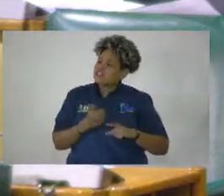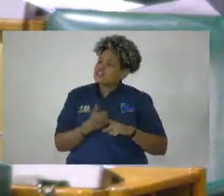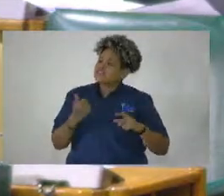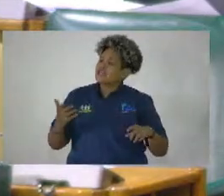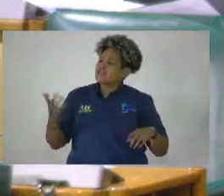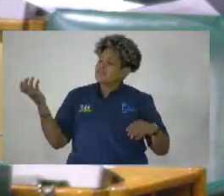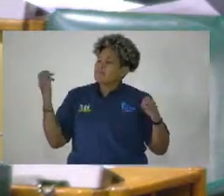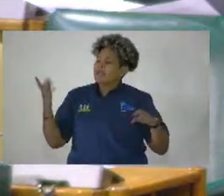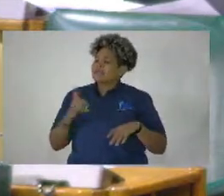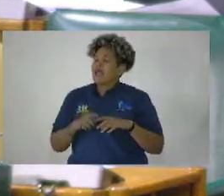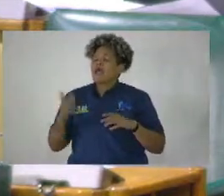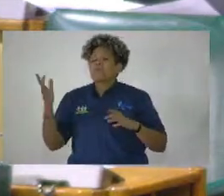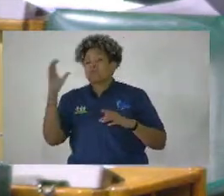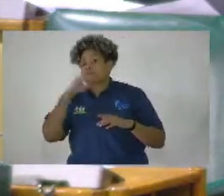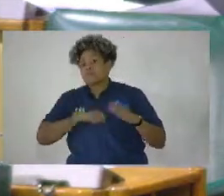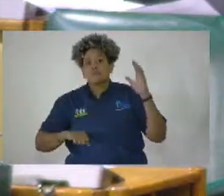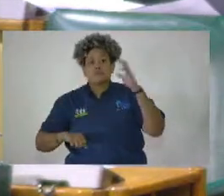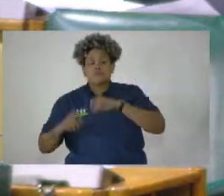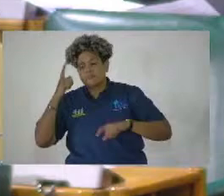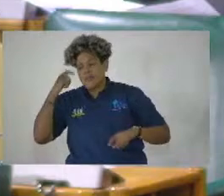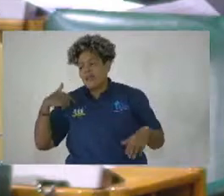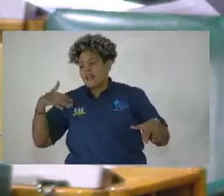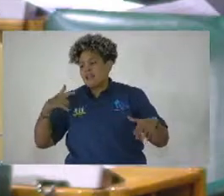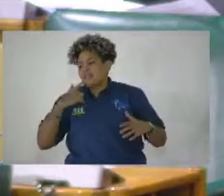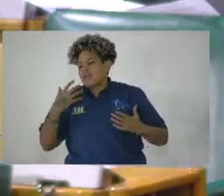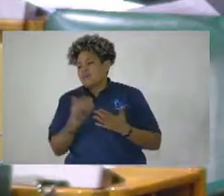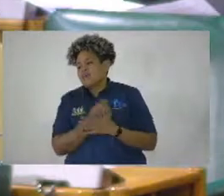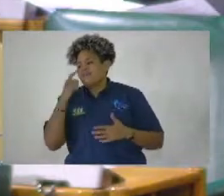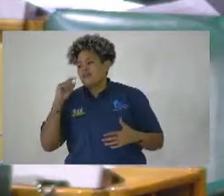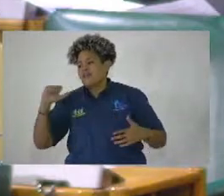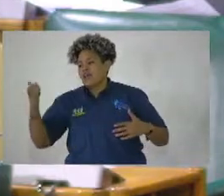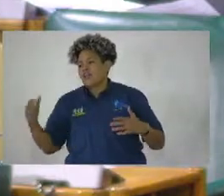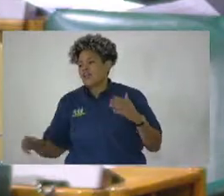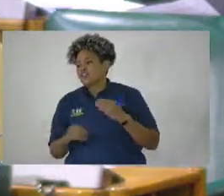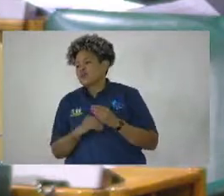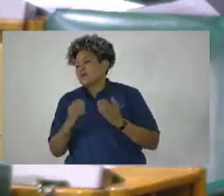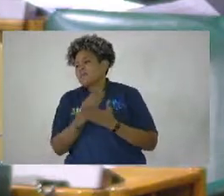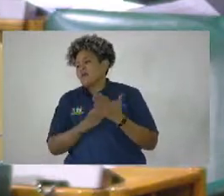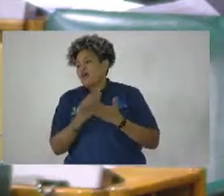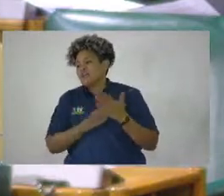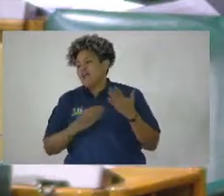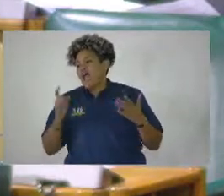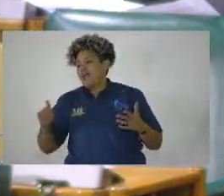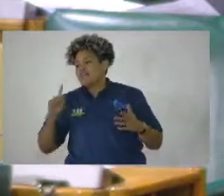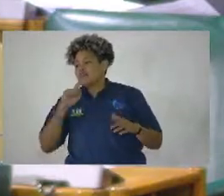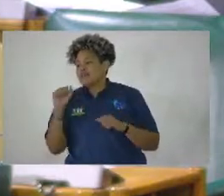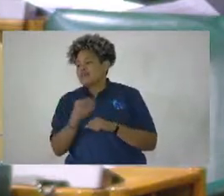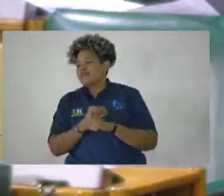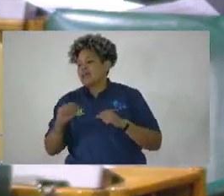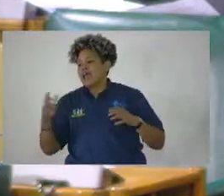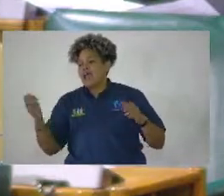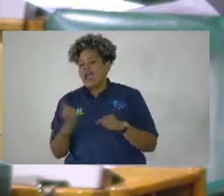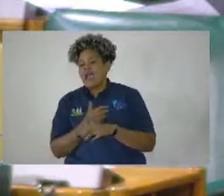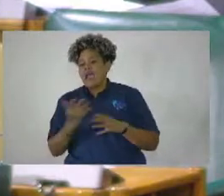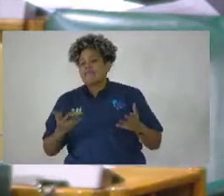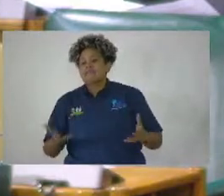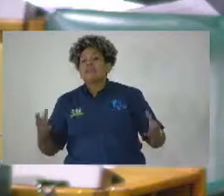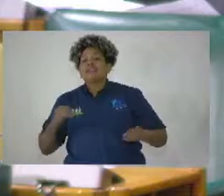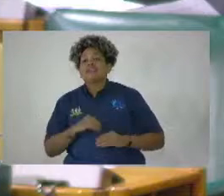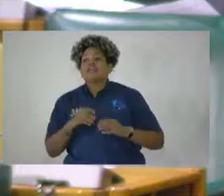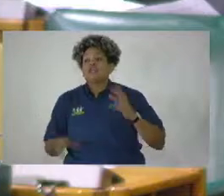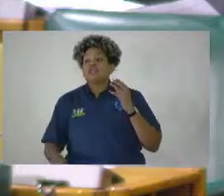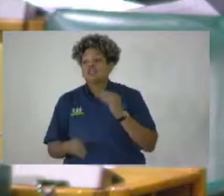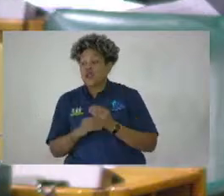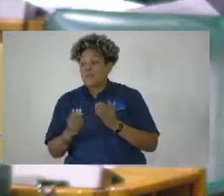times. But because I don't have an opportunity for another supplementary, I have to make sure that all of the things in the